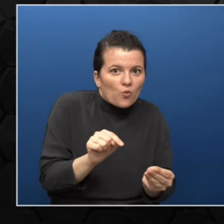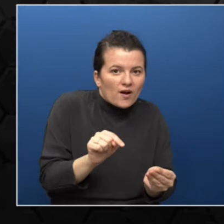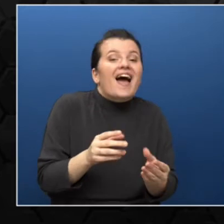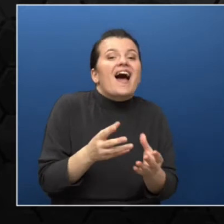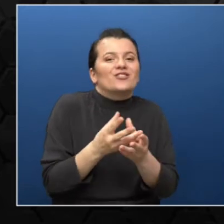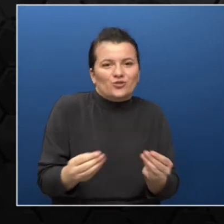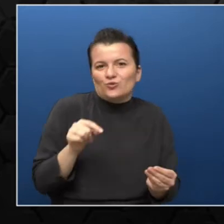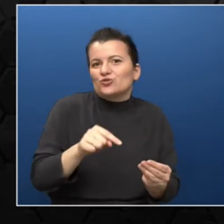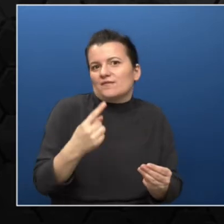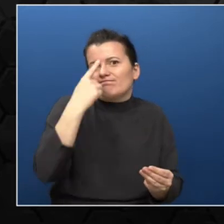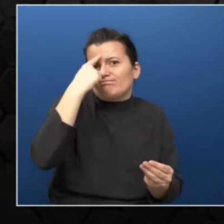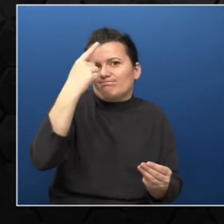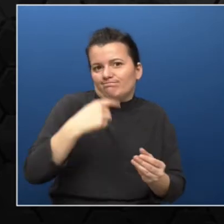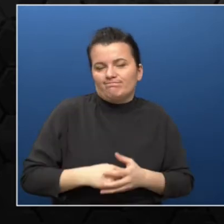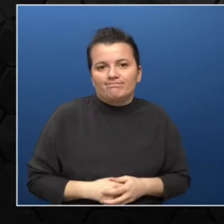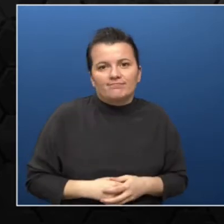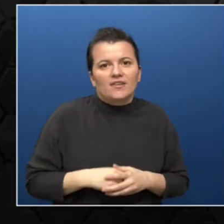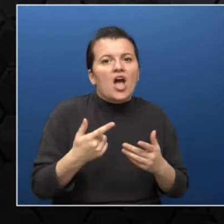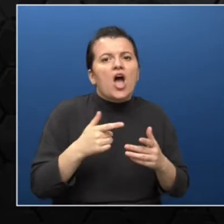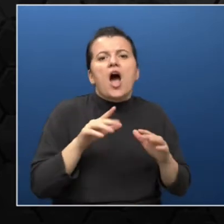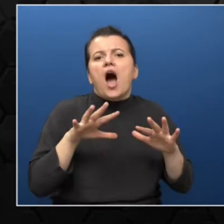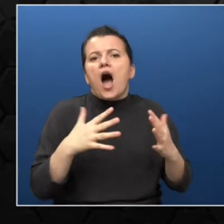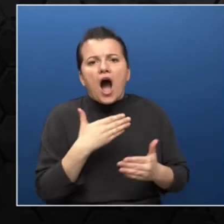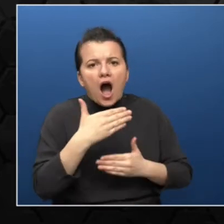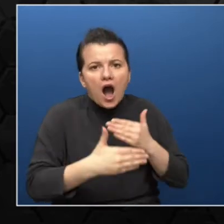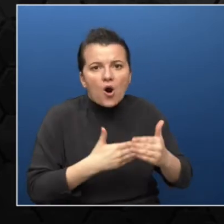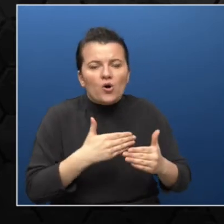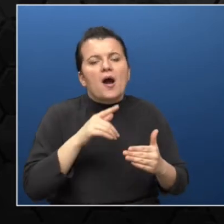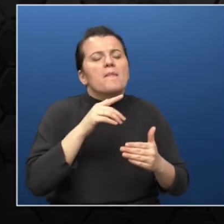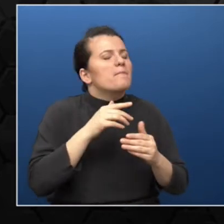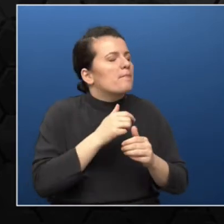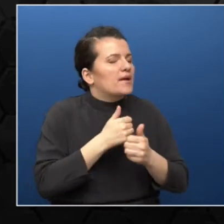Start small and add complexity later as you go.